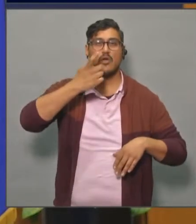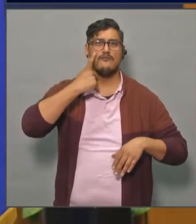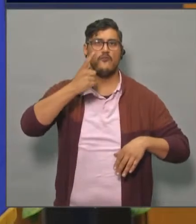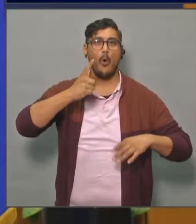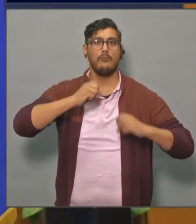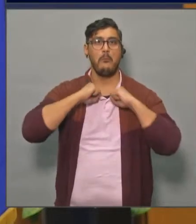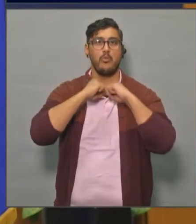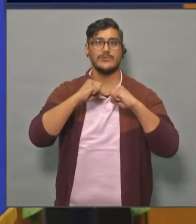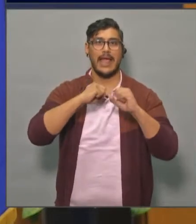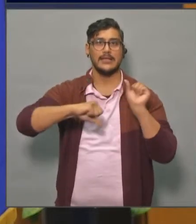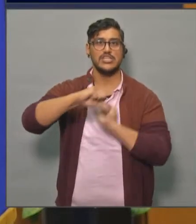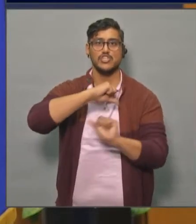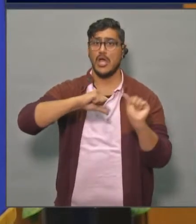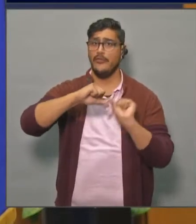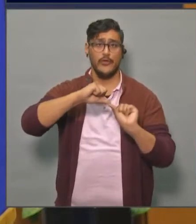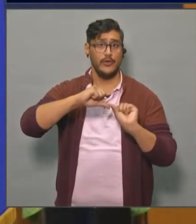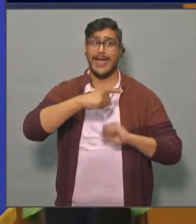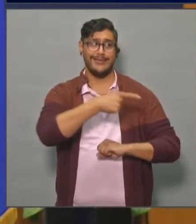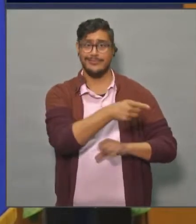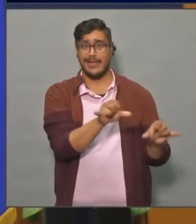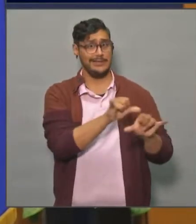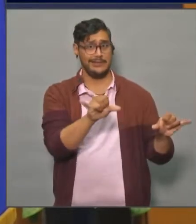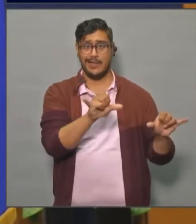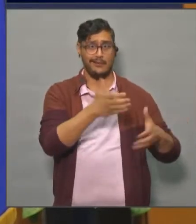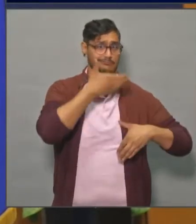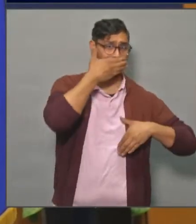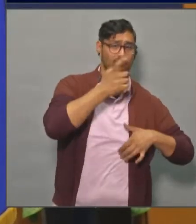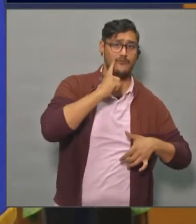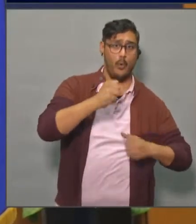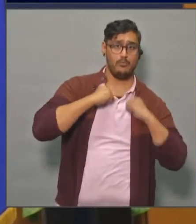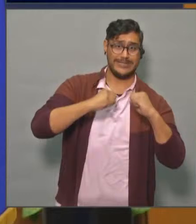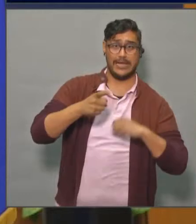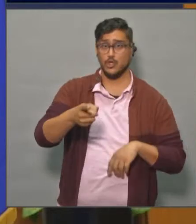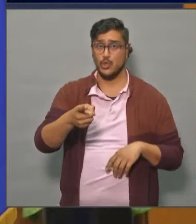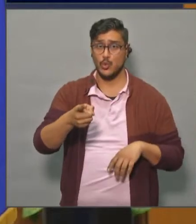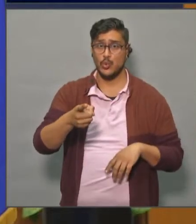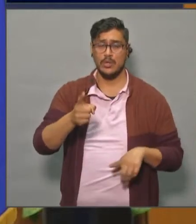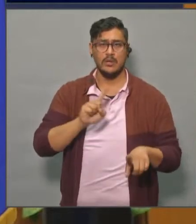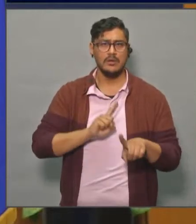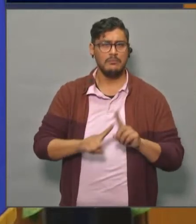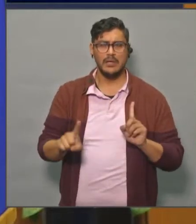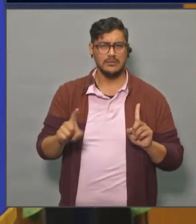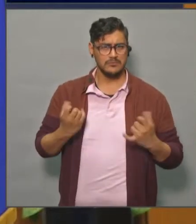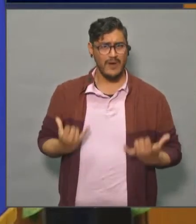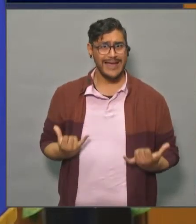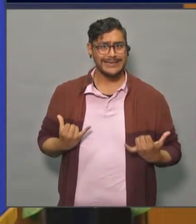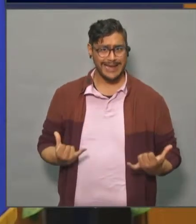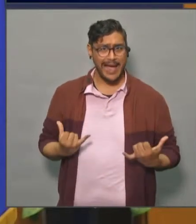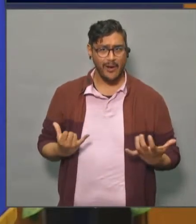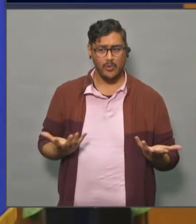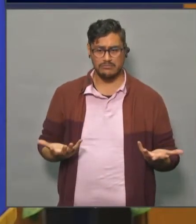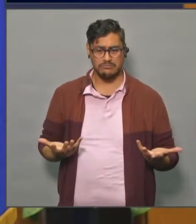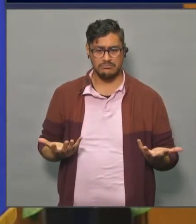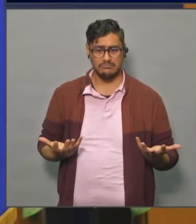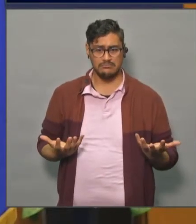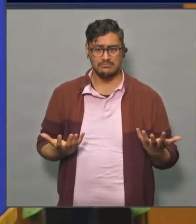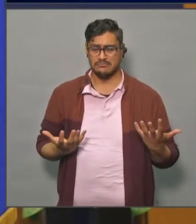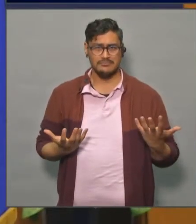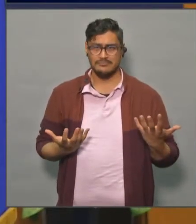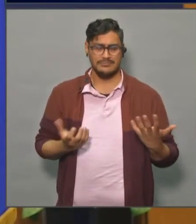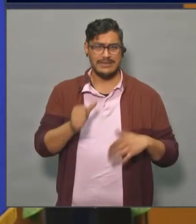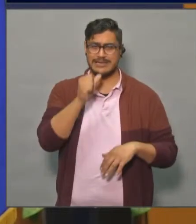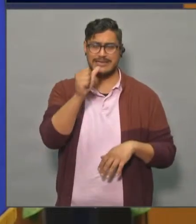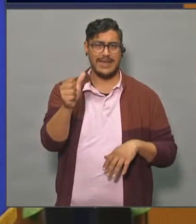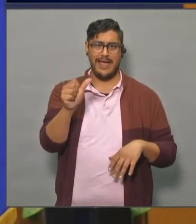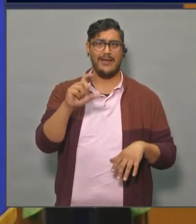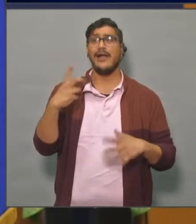people, and they should do the same to protect you. But no, we're not recommending at this point in time that people should be in social